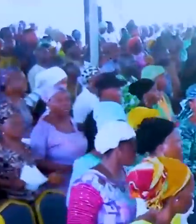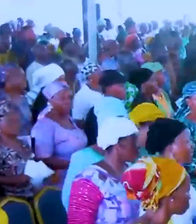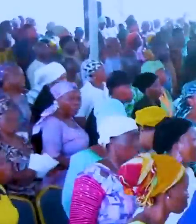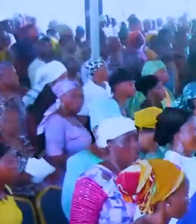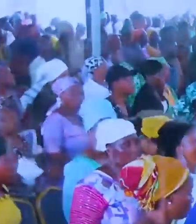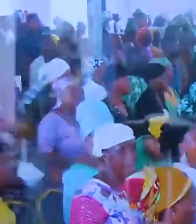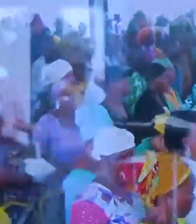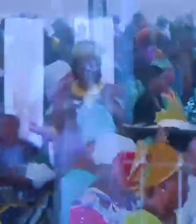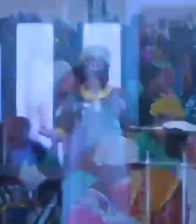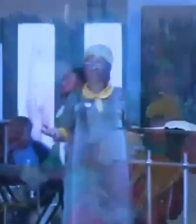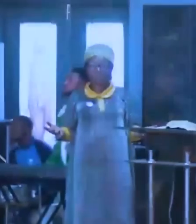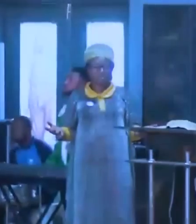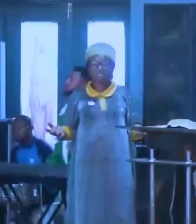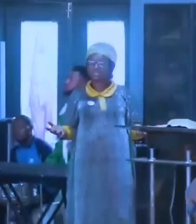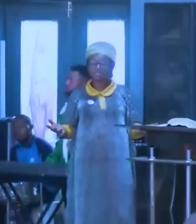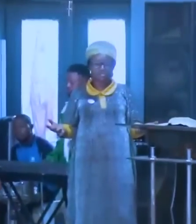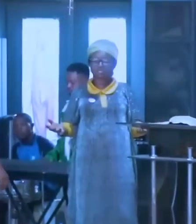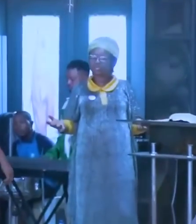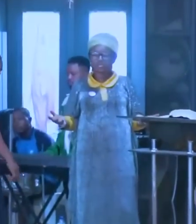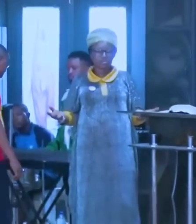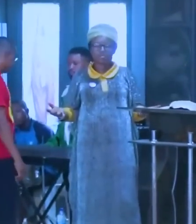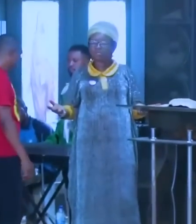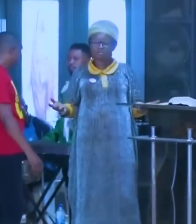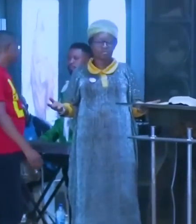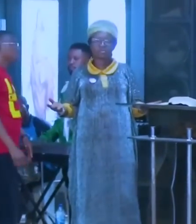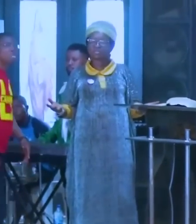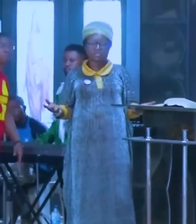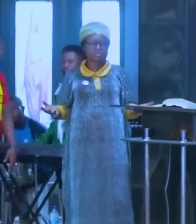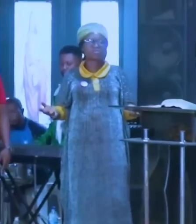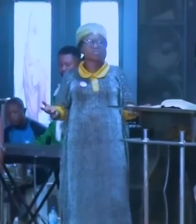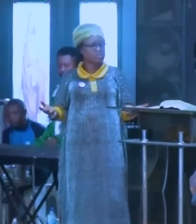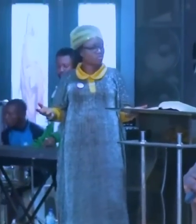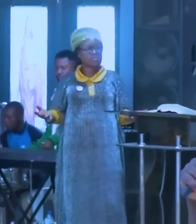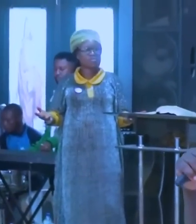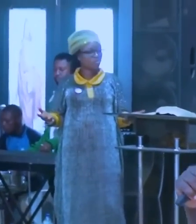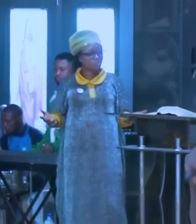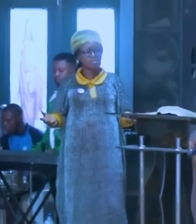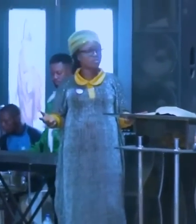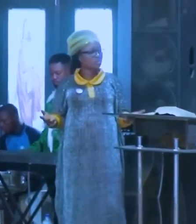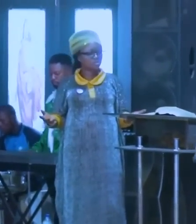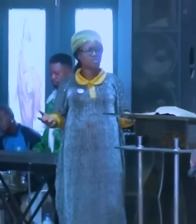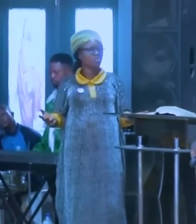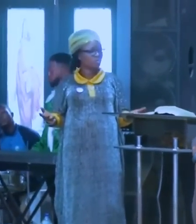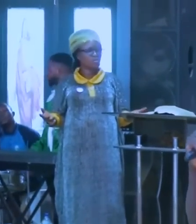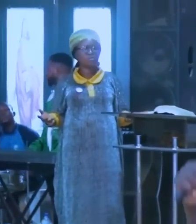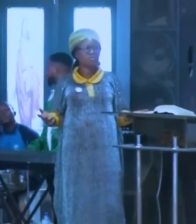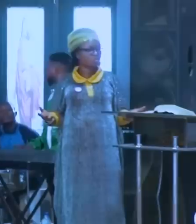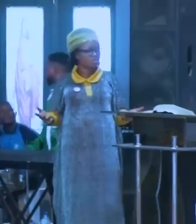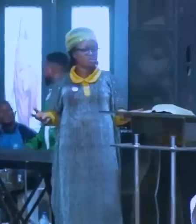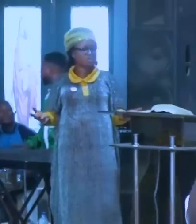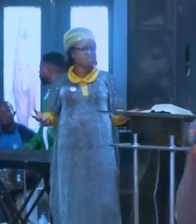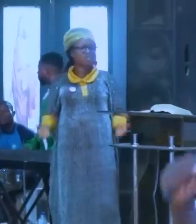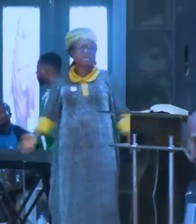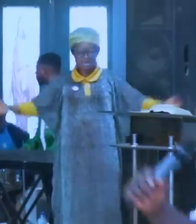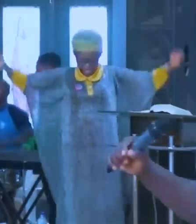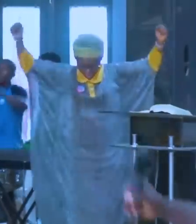paria? Lata posheria popogo dipia popo reso reso lor koyas popo